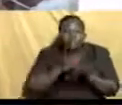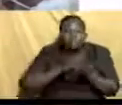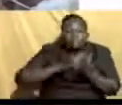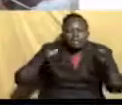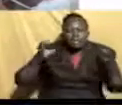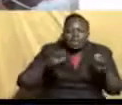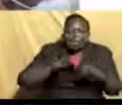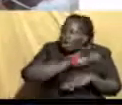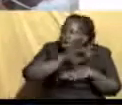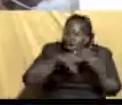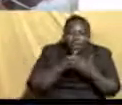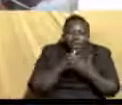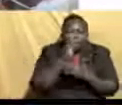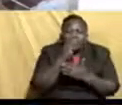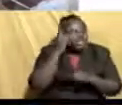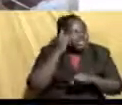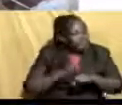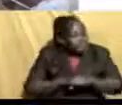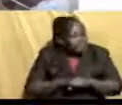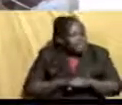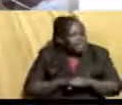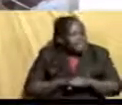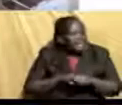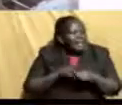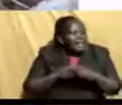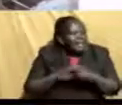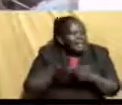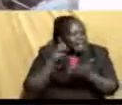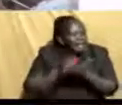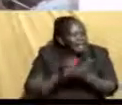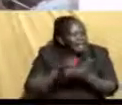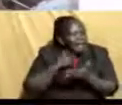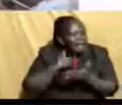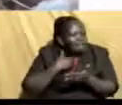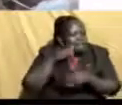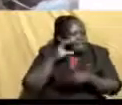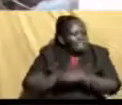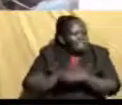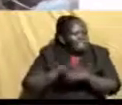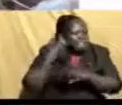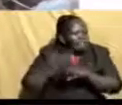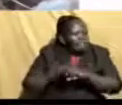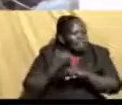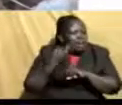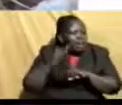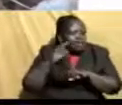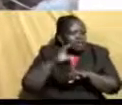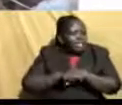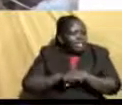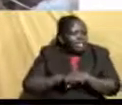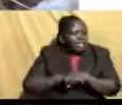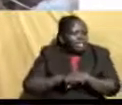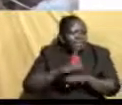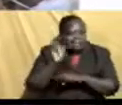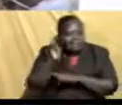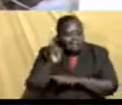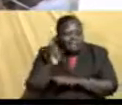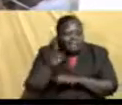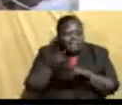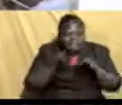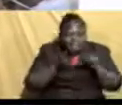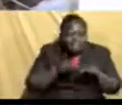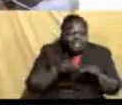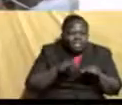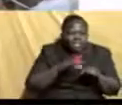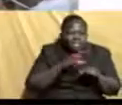times, and then still have the possible difficulty of the president insisting that this has to go